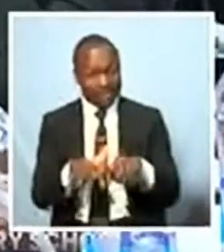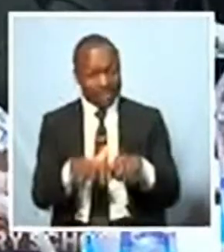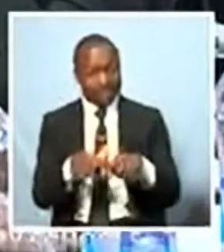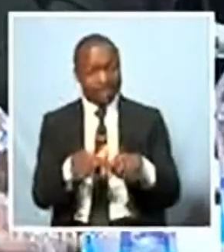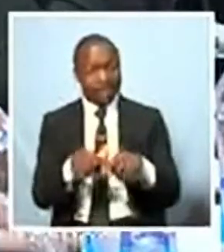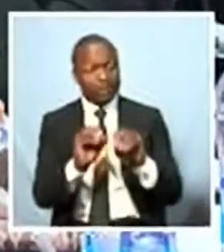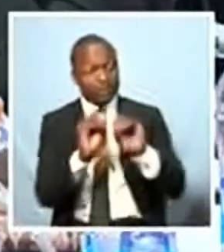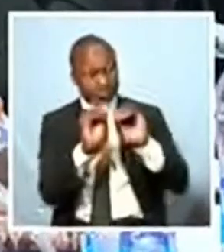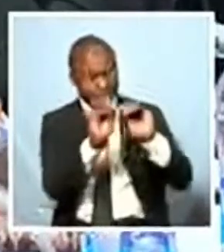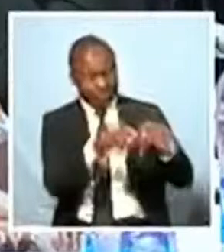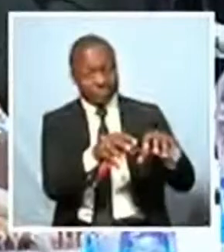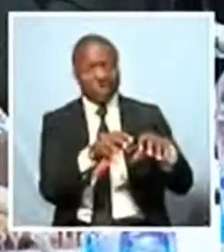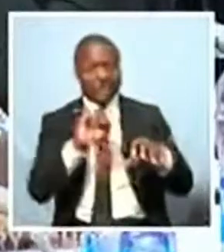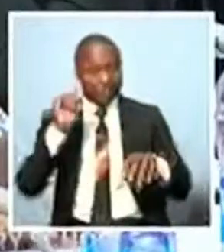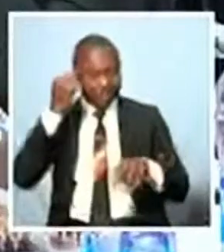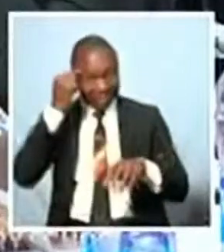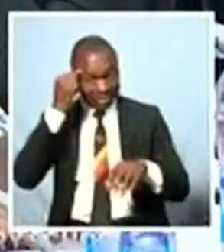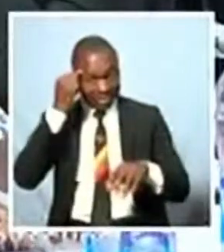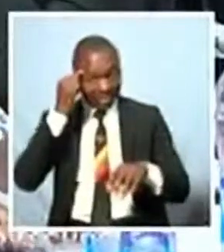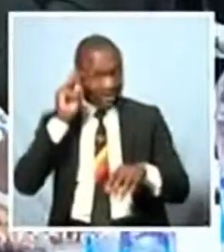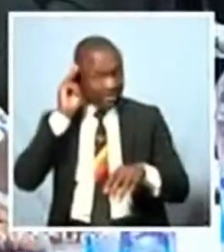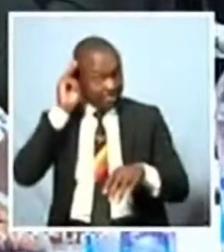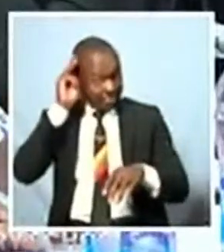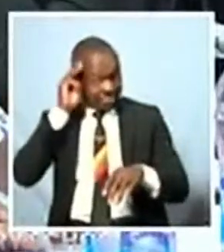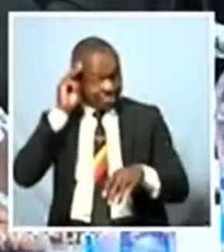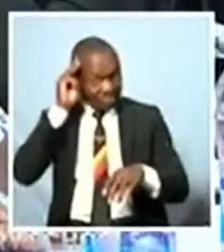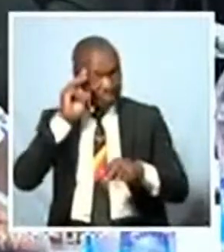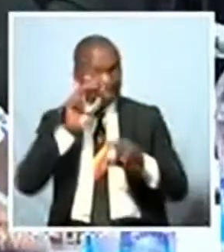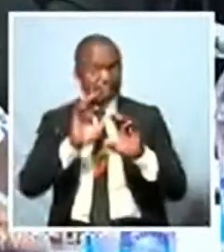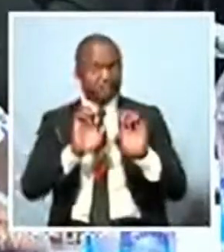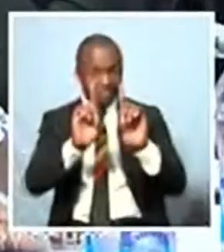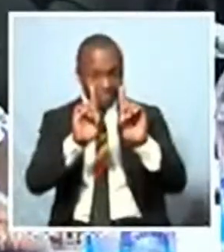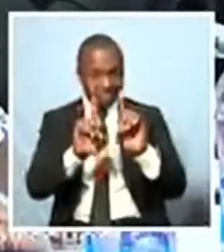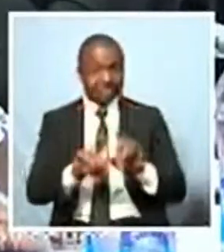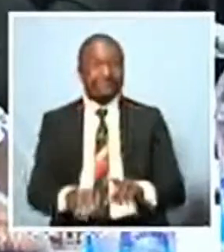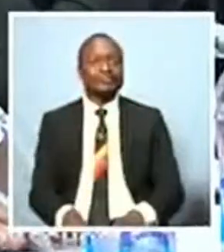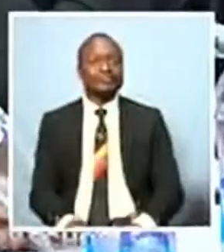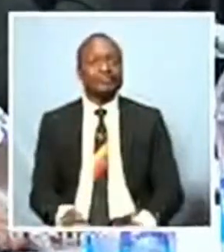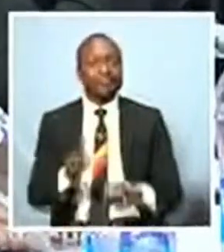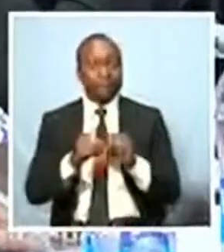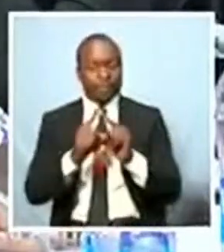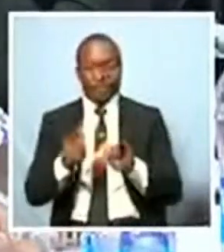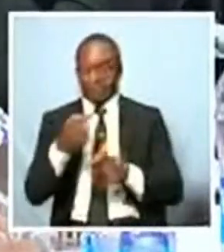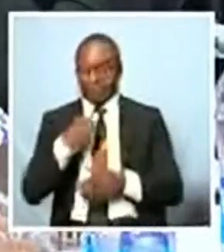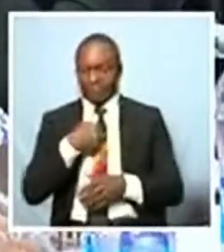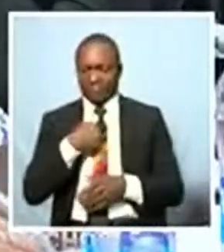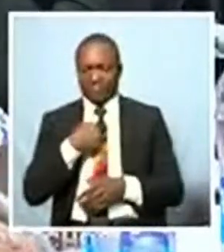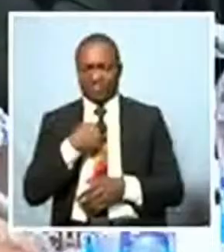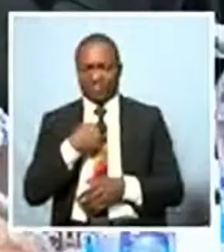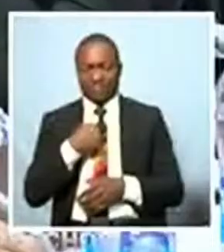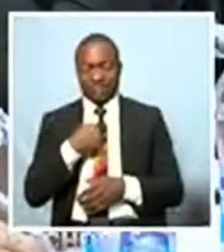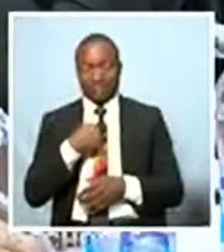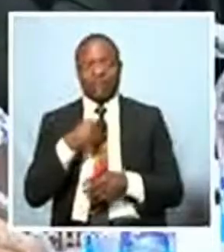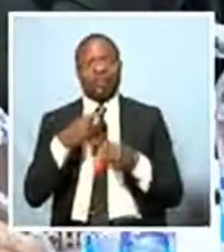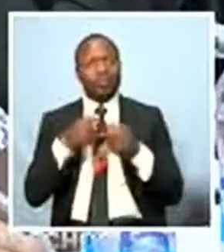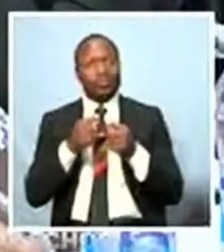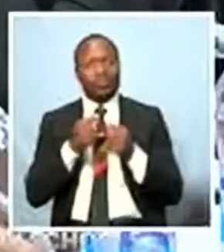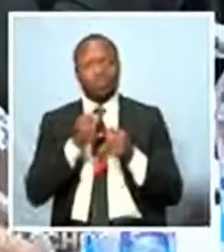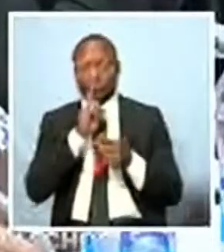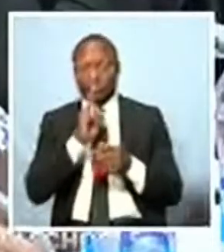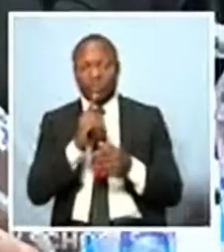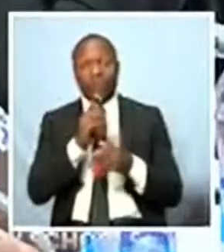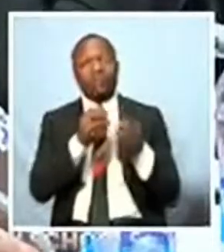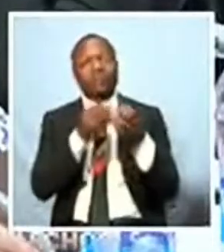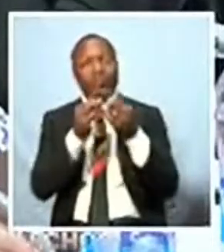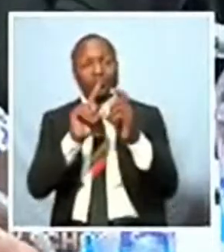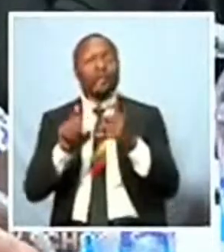the government, maybe through Ministry of Education. But for me, I'm trying to be real. Most of the challenges